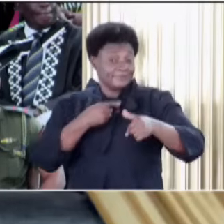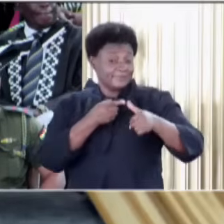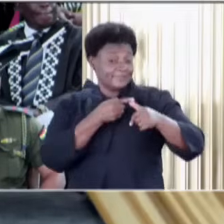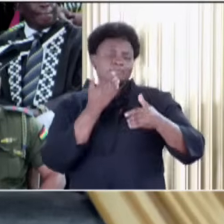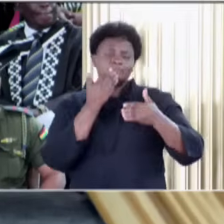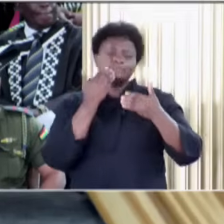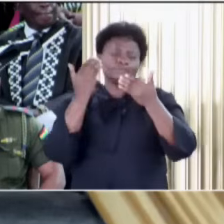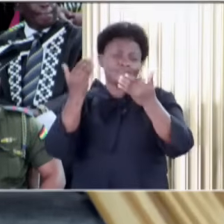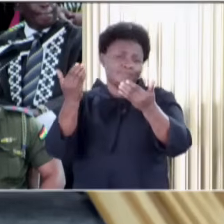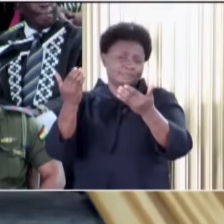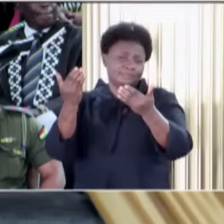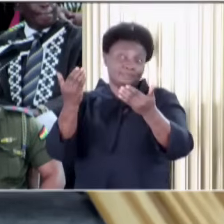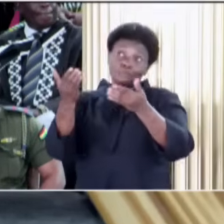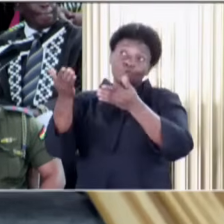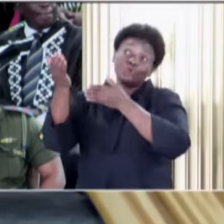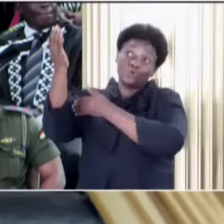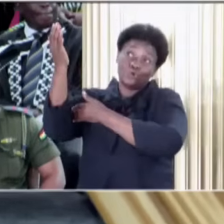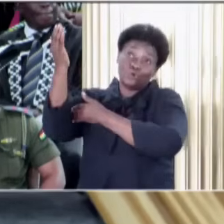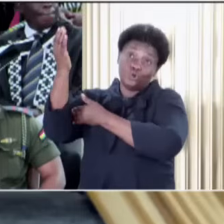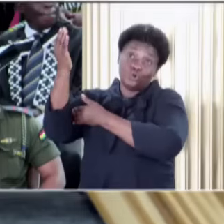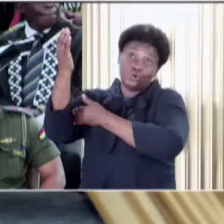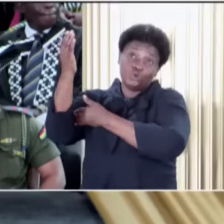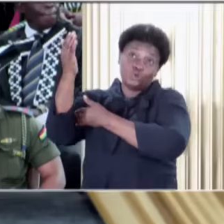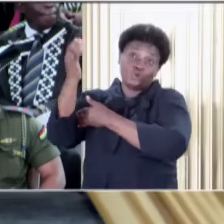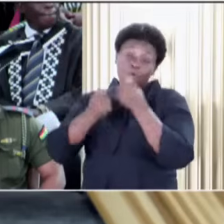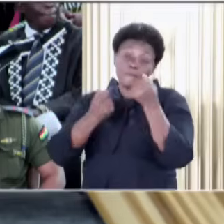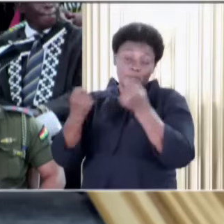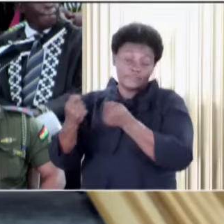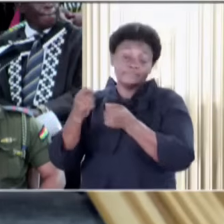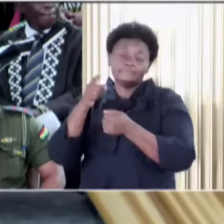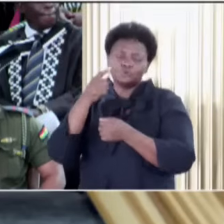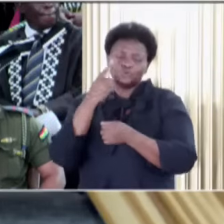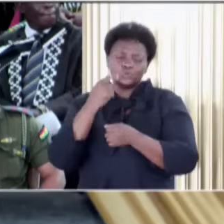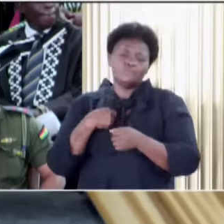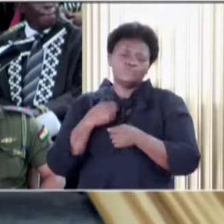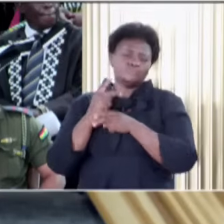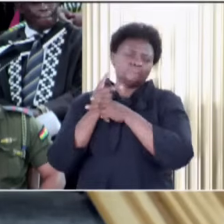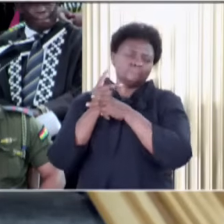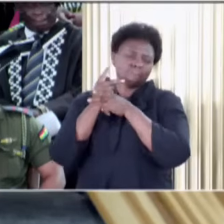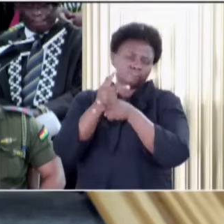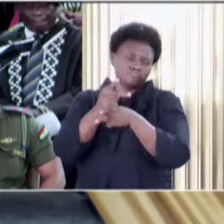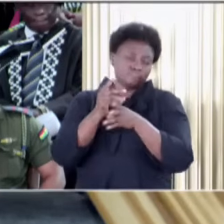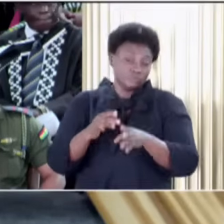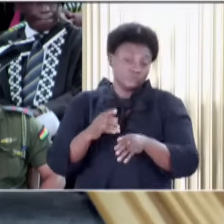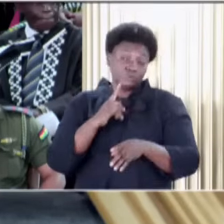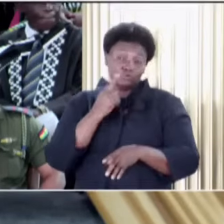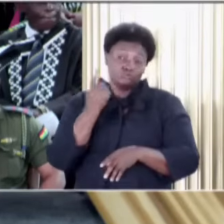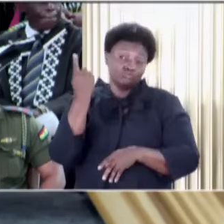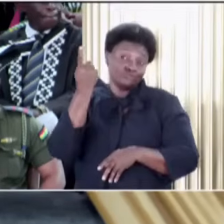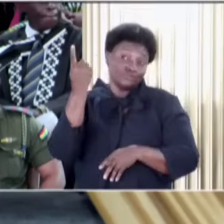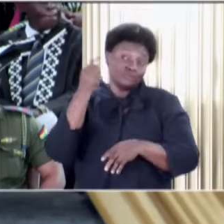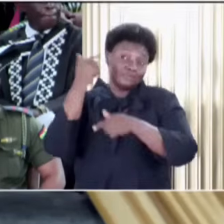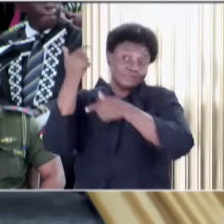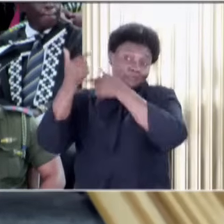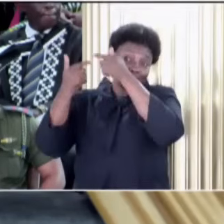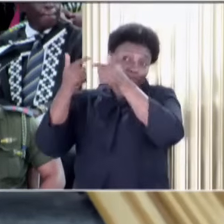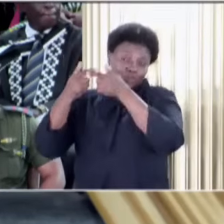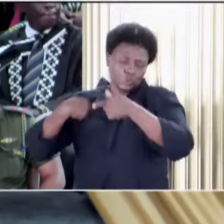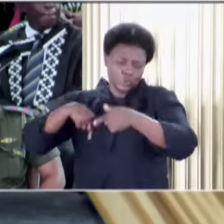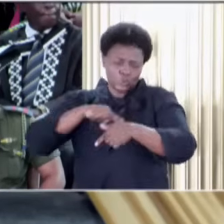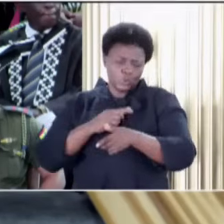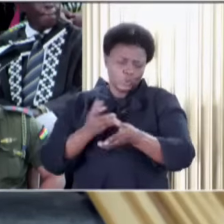the Lord Almighty, who has been my source and sustainer. It is solely by His grace that we are here